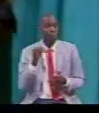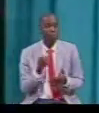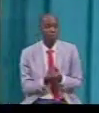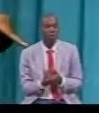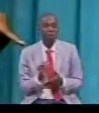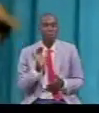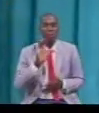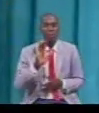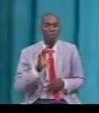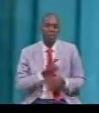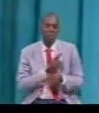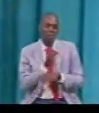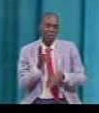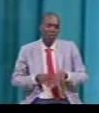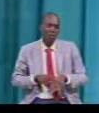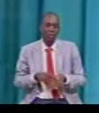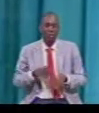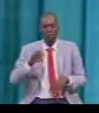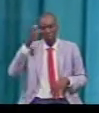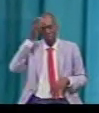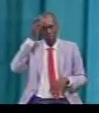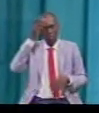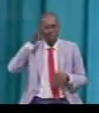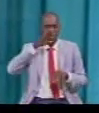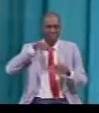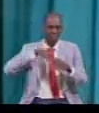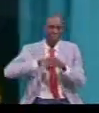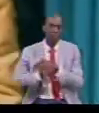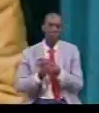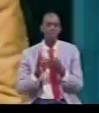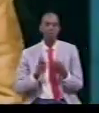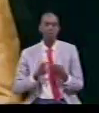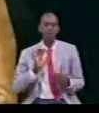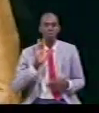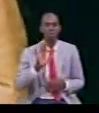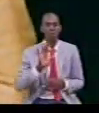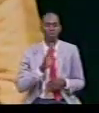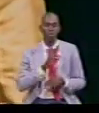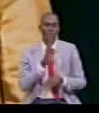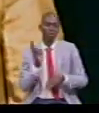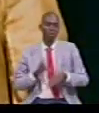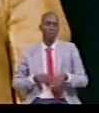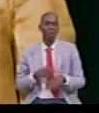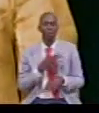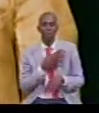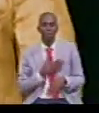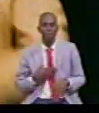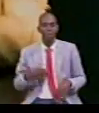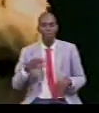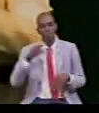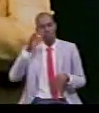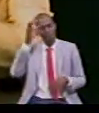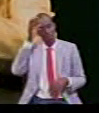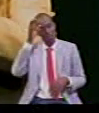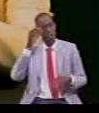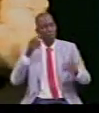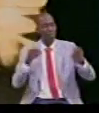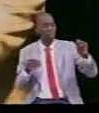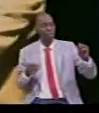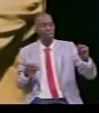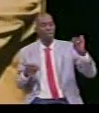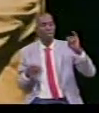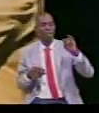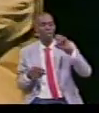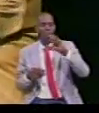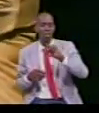Satan entered into their nature. And Satan, S-I-N,